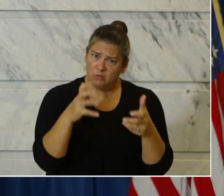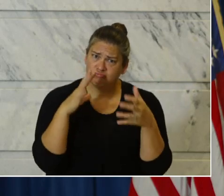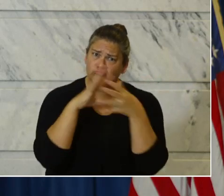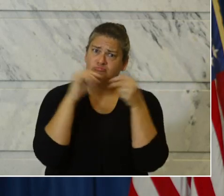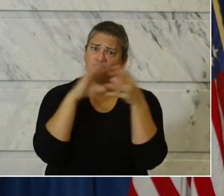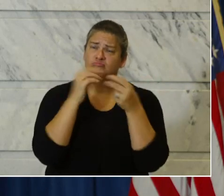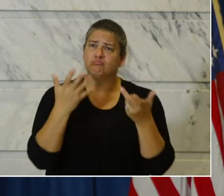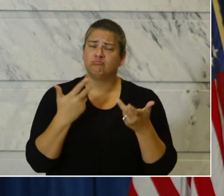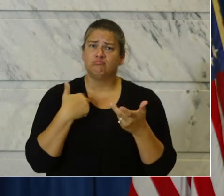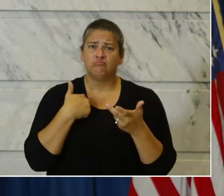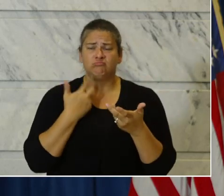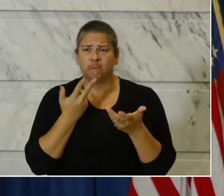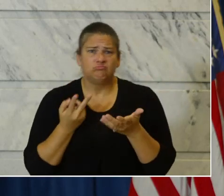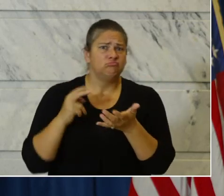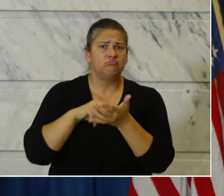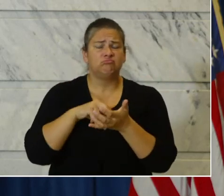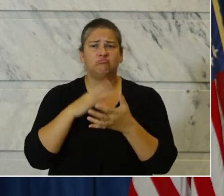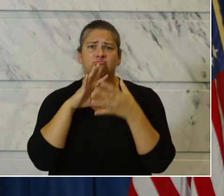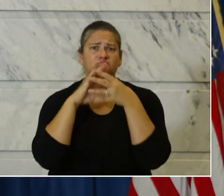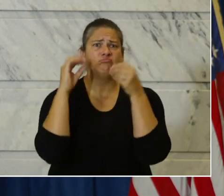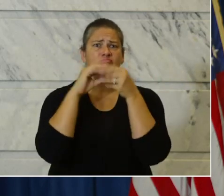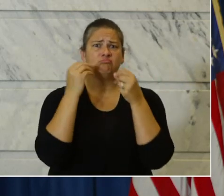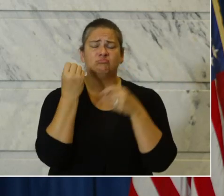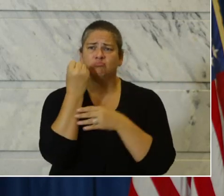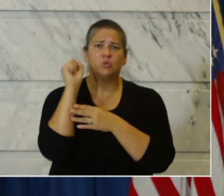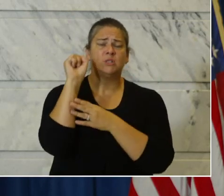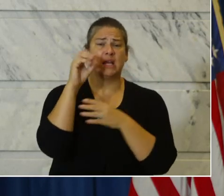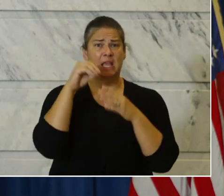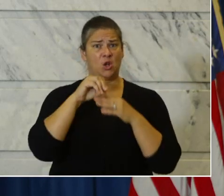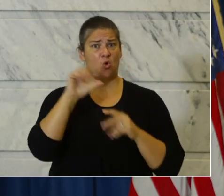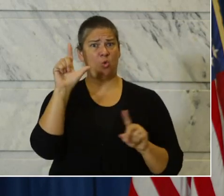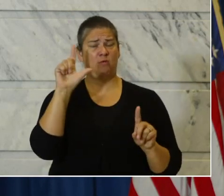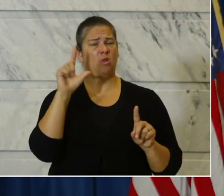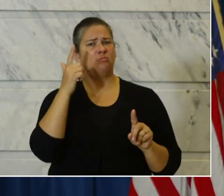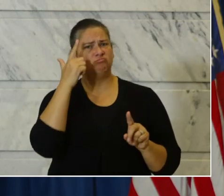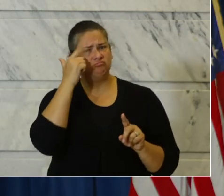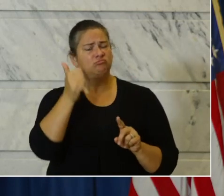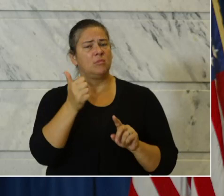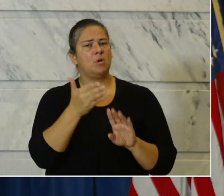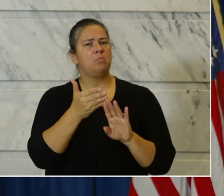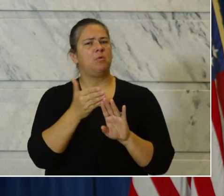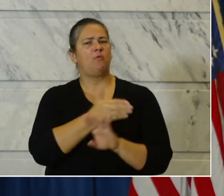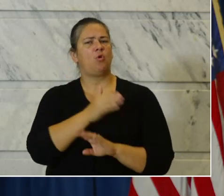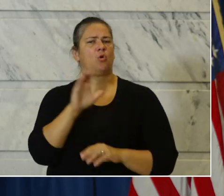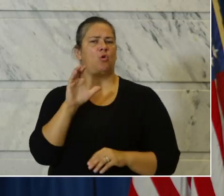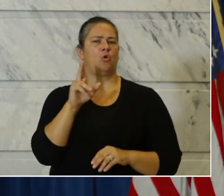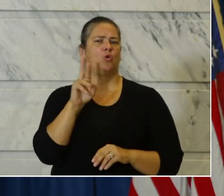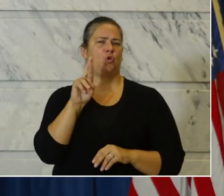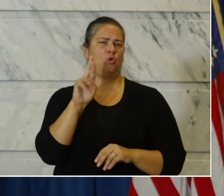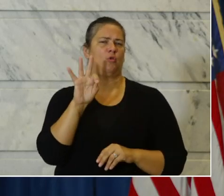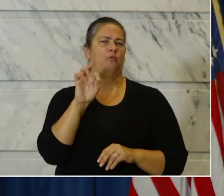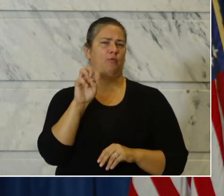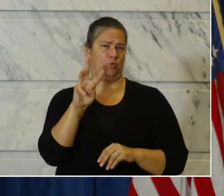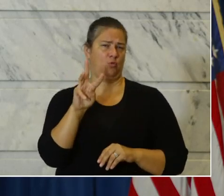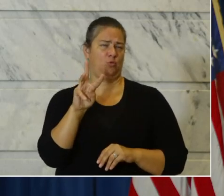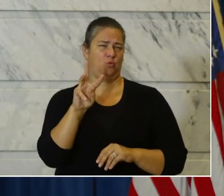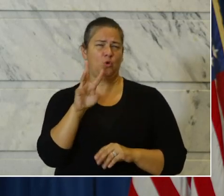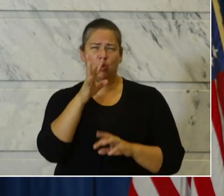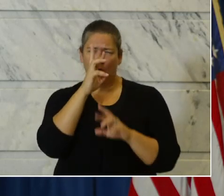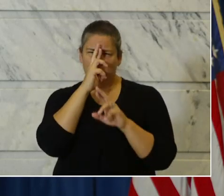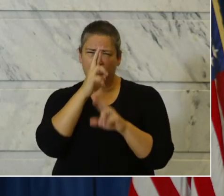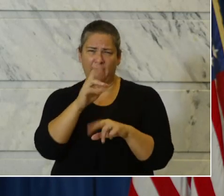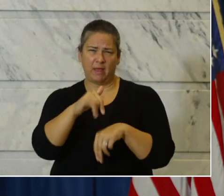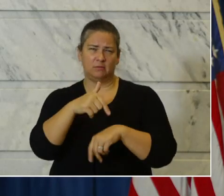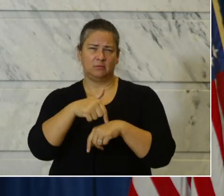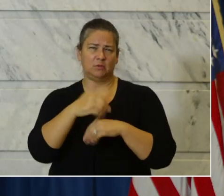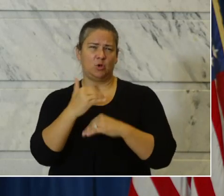want to do that outside in Louisville do so before the curfew. And I would ask everyone to respect that curfew.